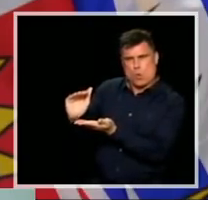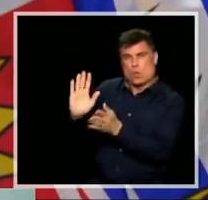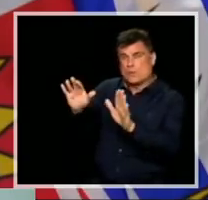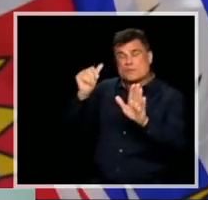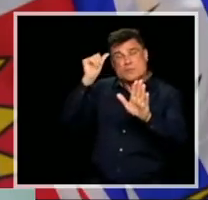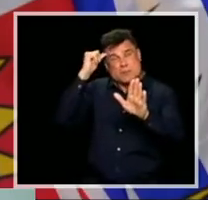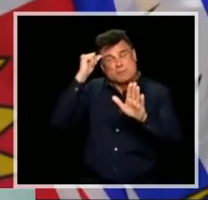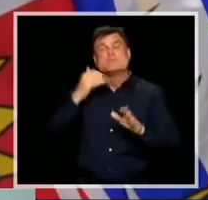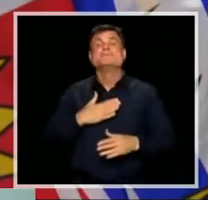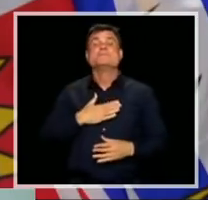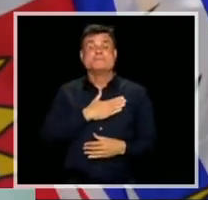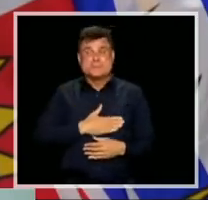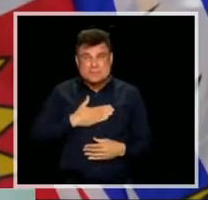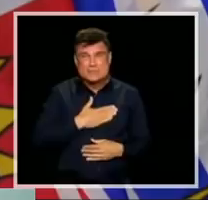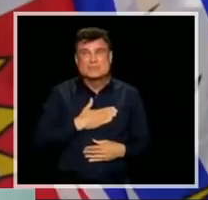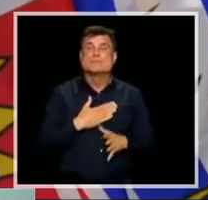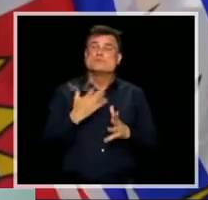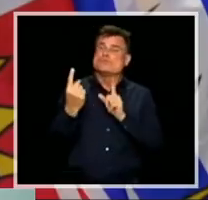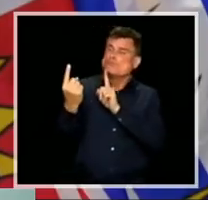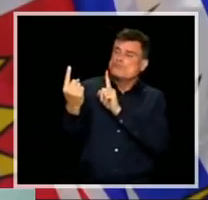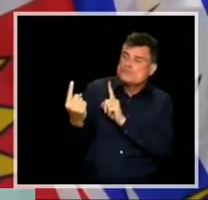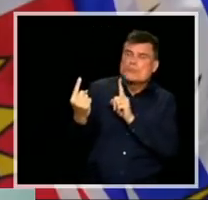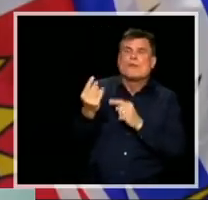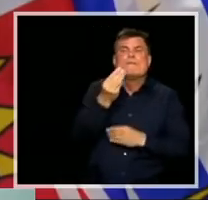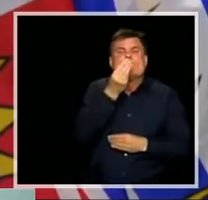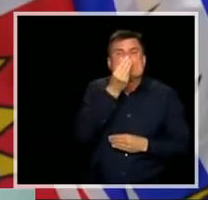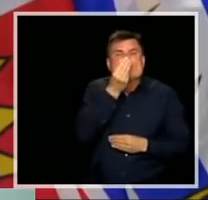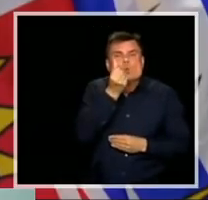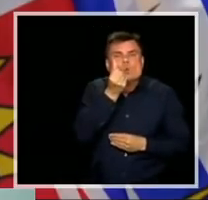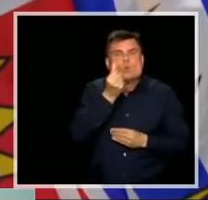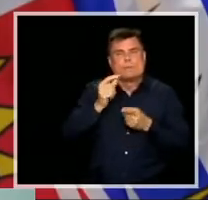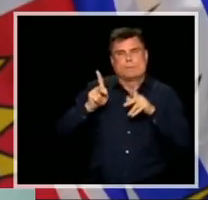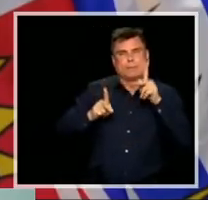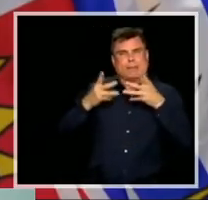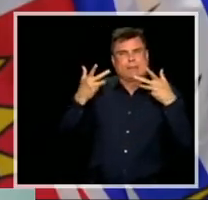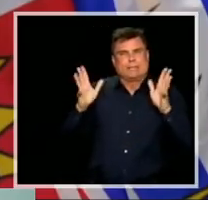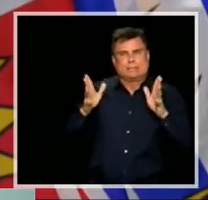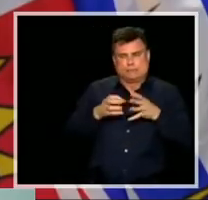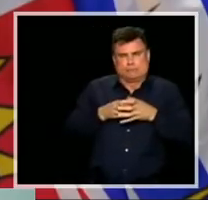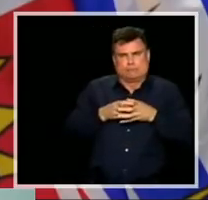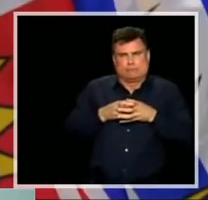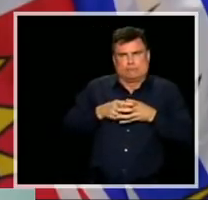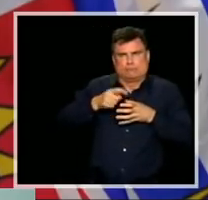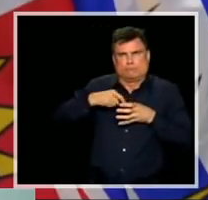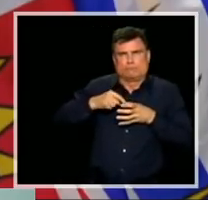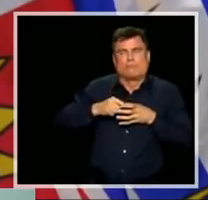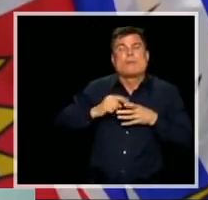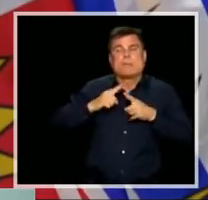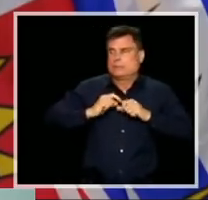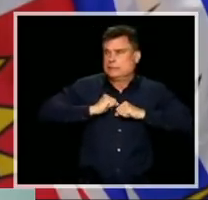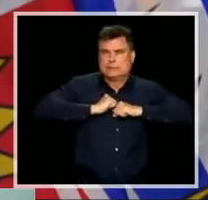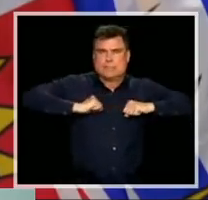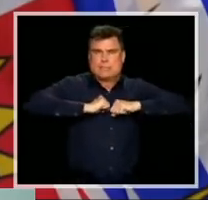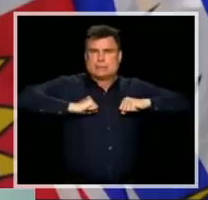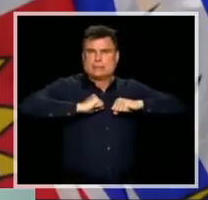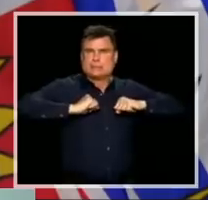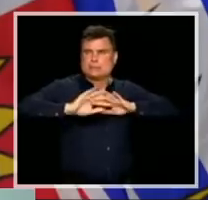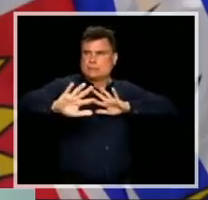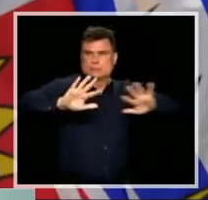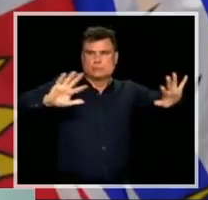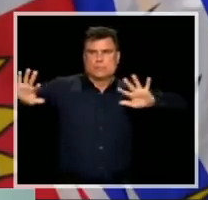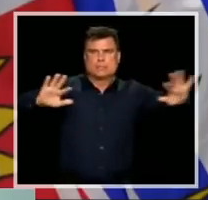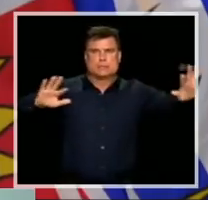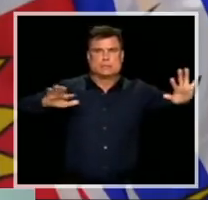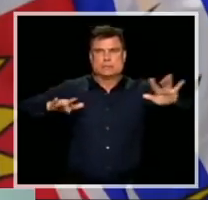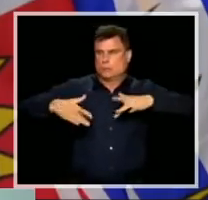family get-together, a workplace meeting, or religious service, these still remain high risks. And that is the reason why